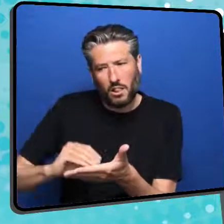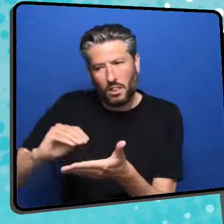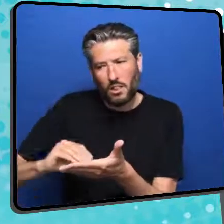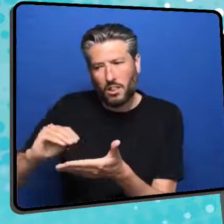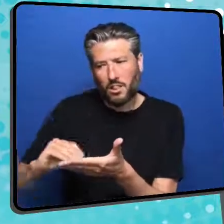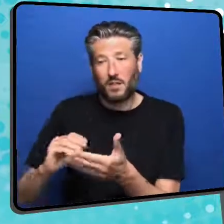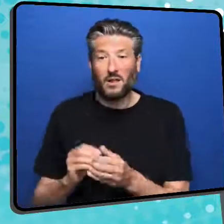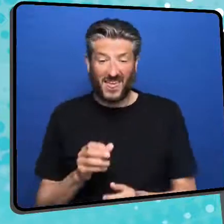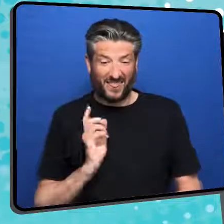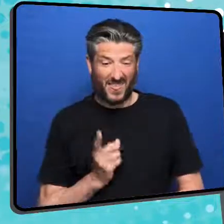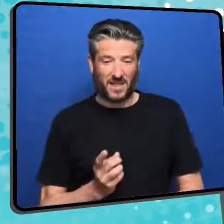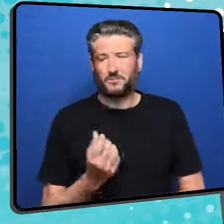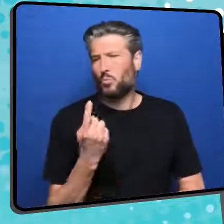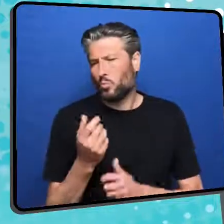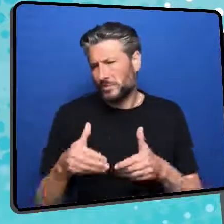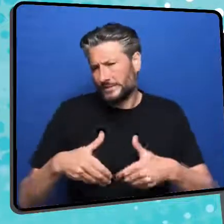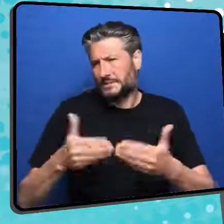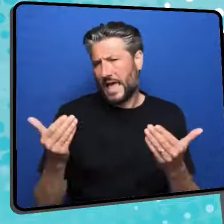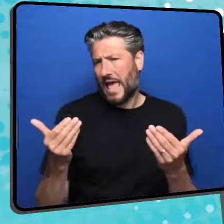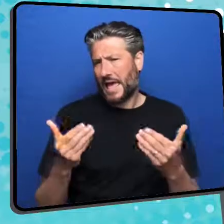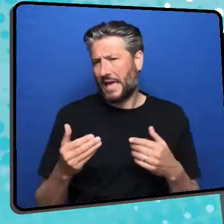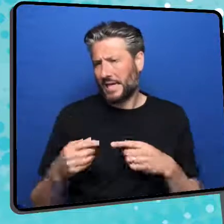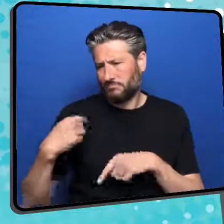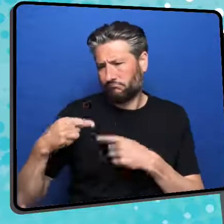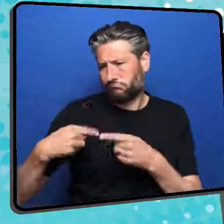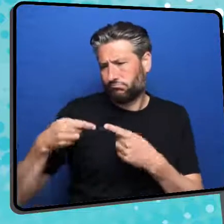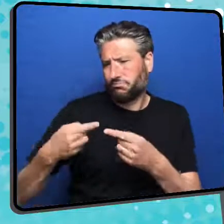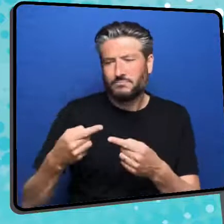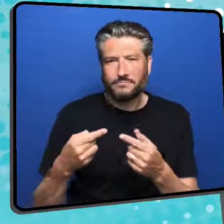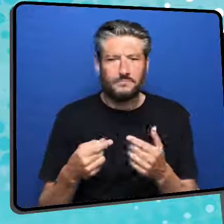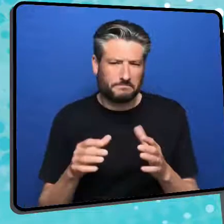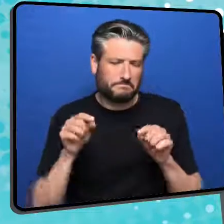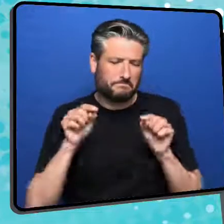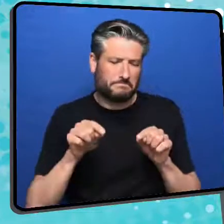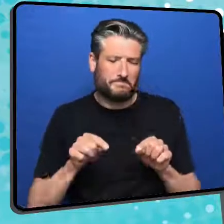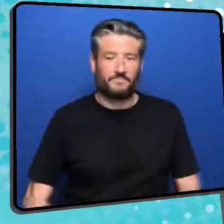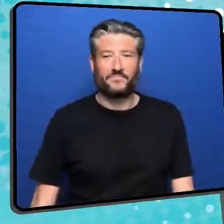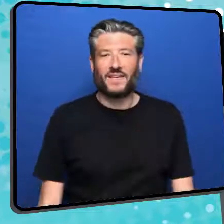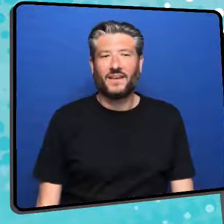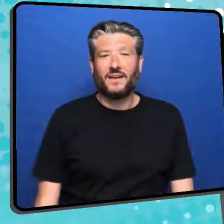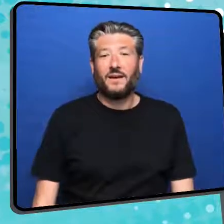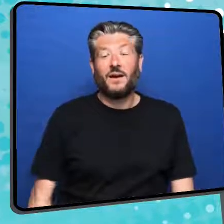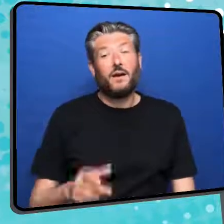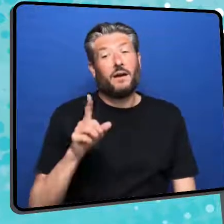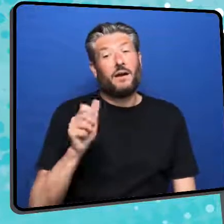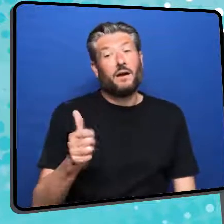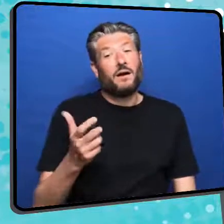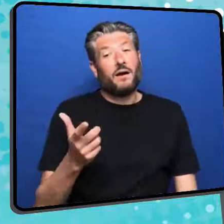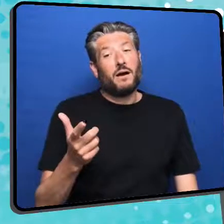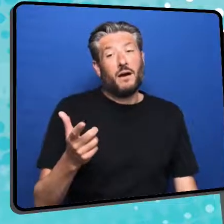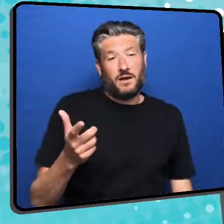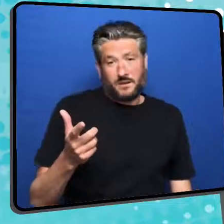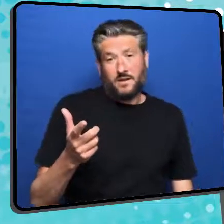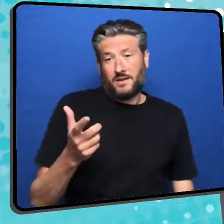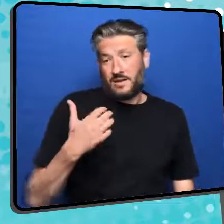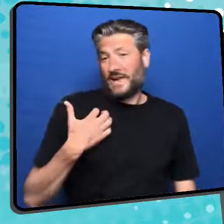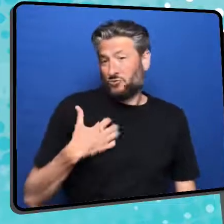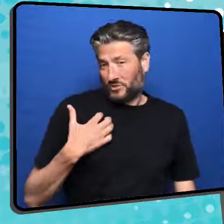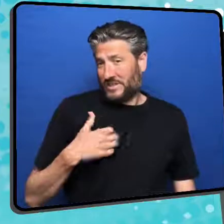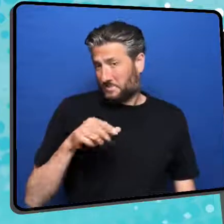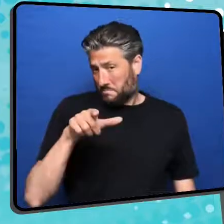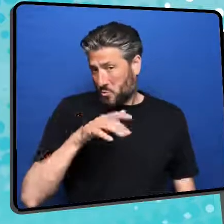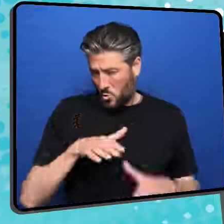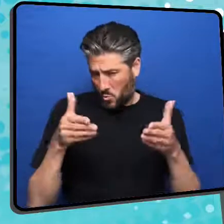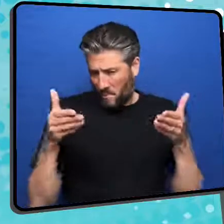Yeah. No, I love that. I love that. So there is a lot of focus on the coding bit.